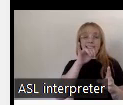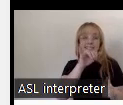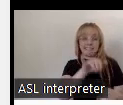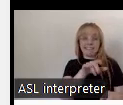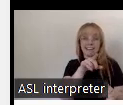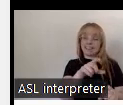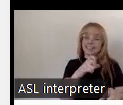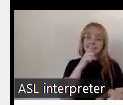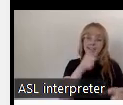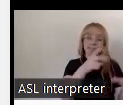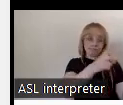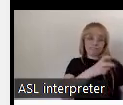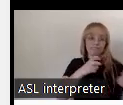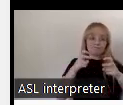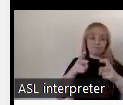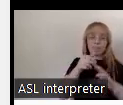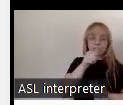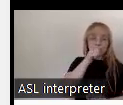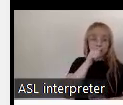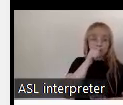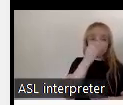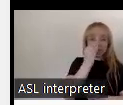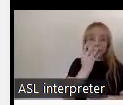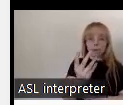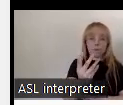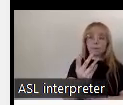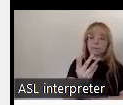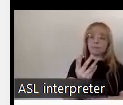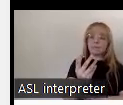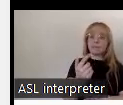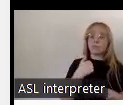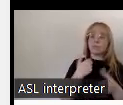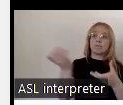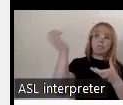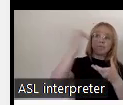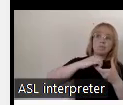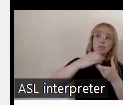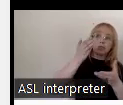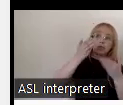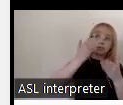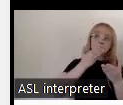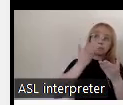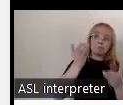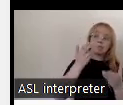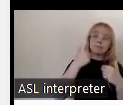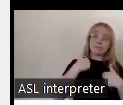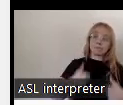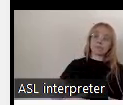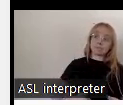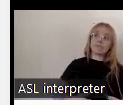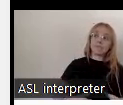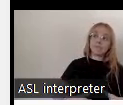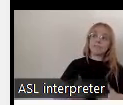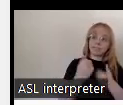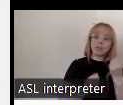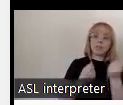determined with collaboration and partnership with the Department of Human Services and other agencies that are supporting the